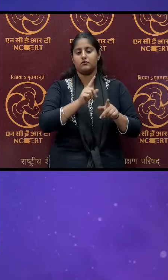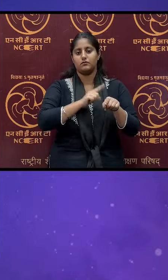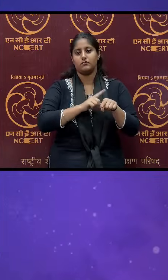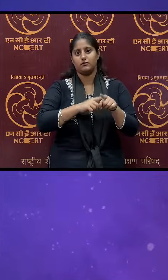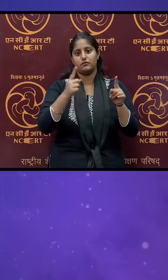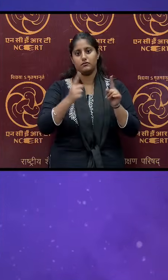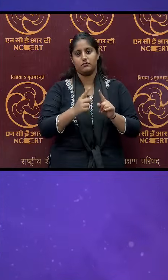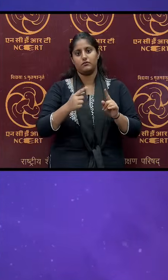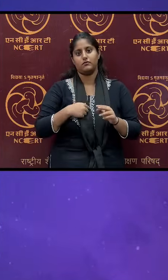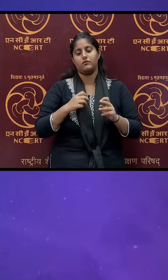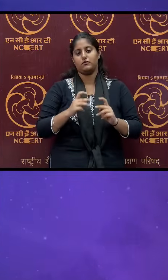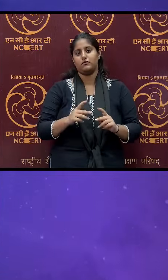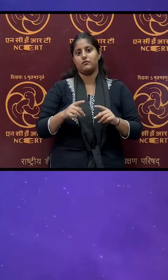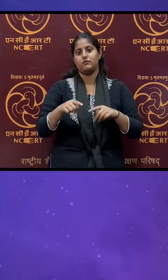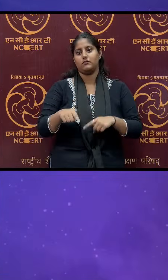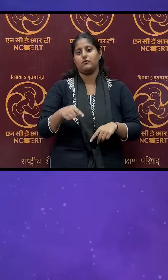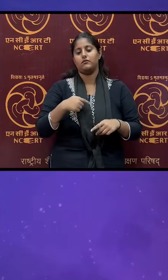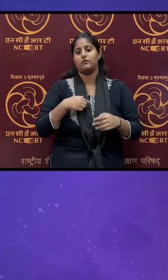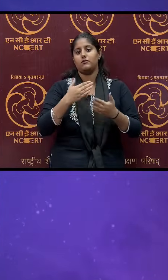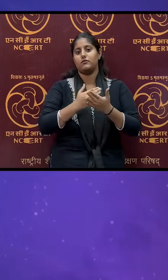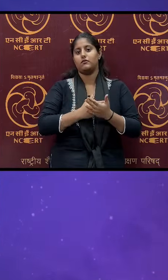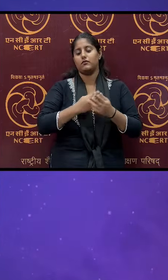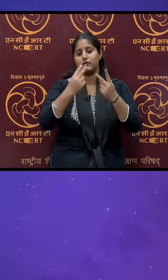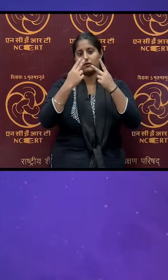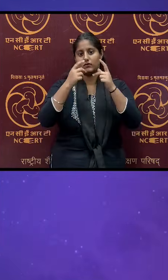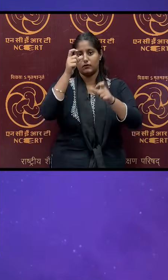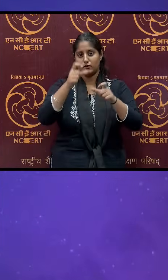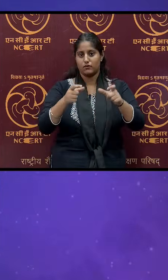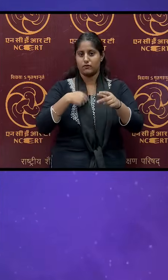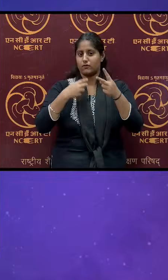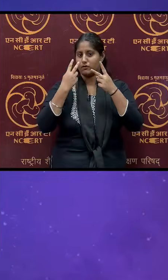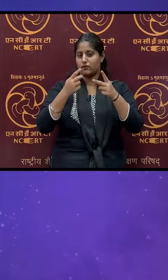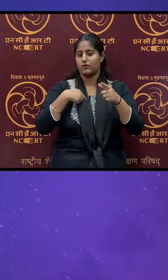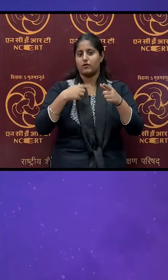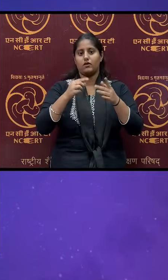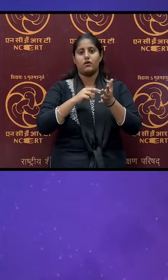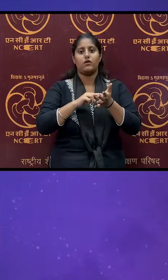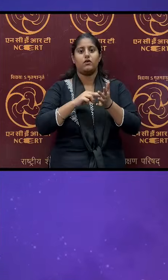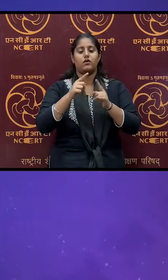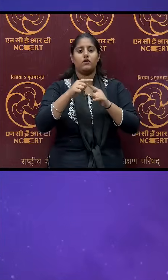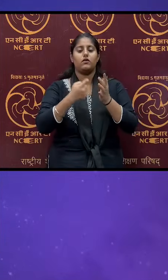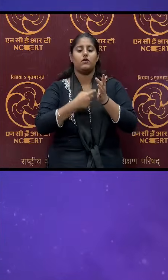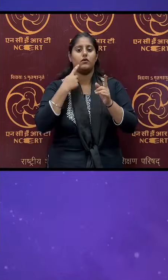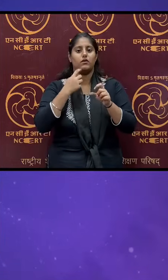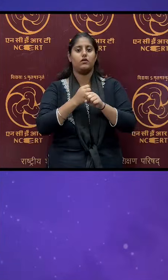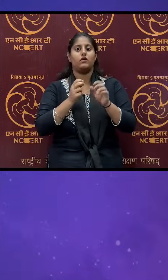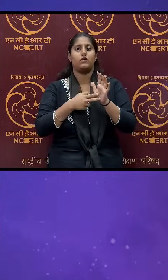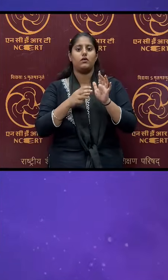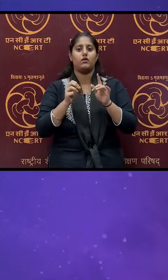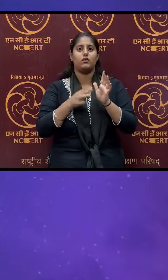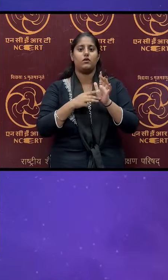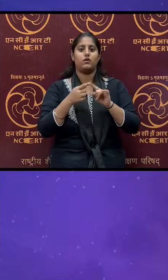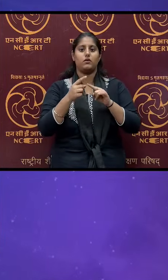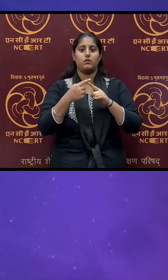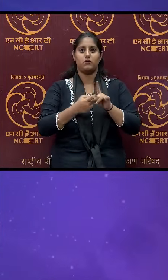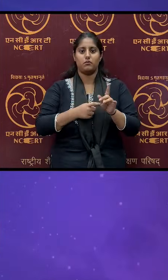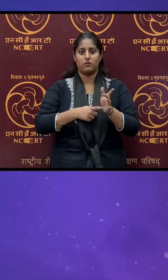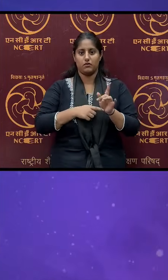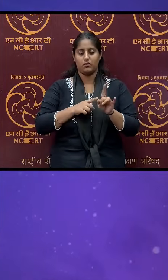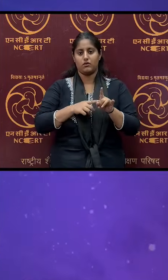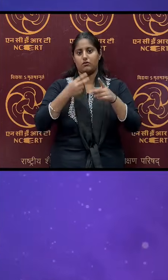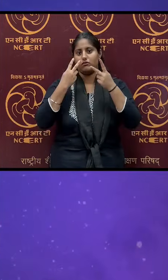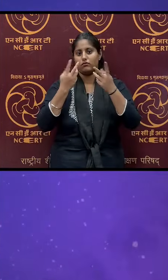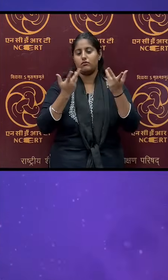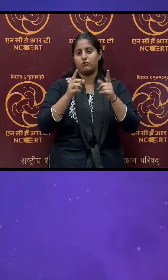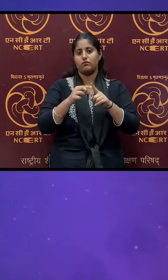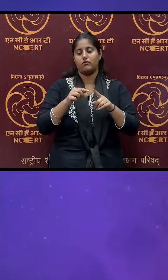but at least in this session our viewers come to know that what is trigonometry exactly. Right. And here is a question on our screen